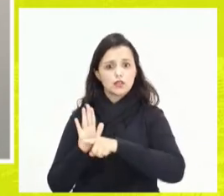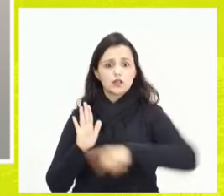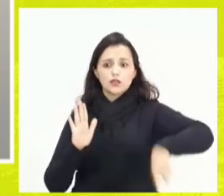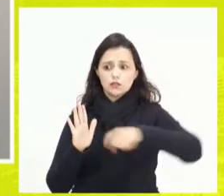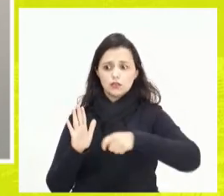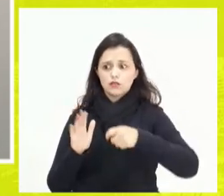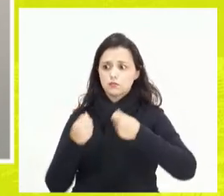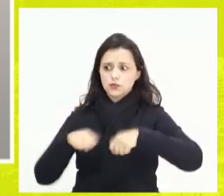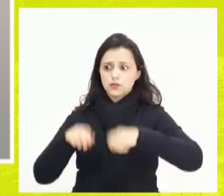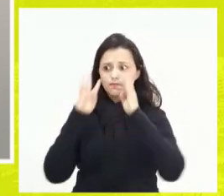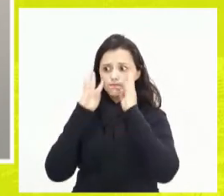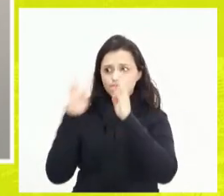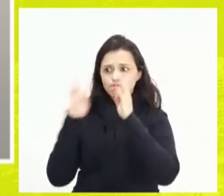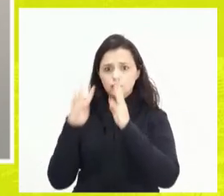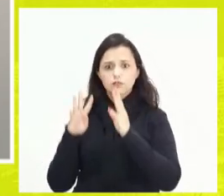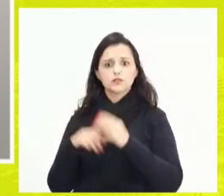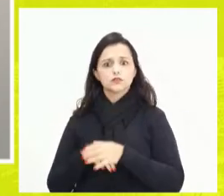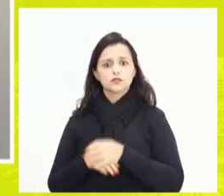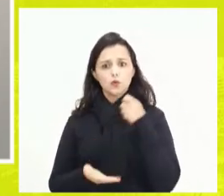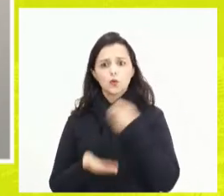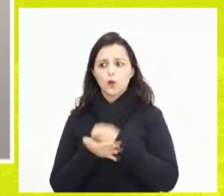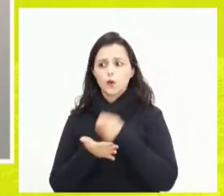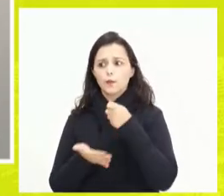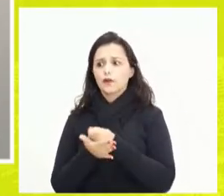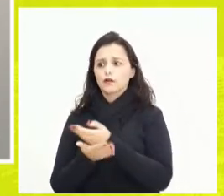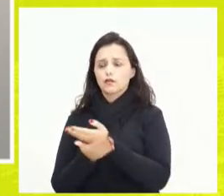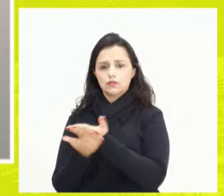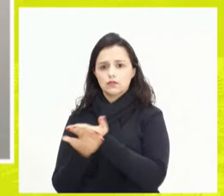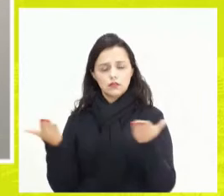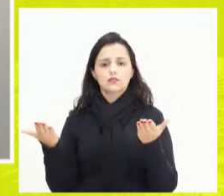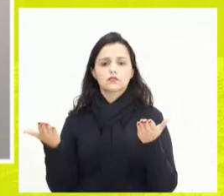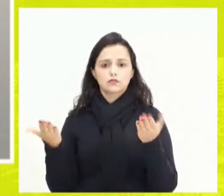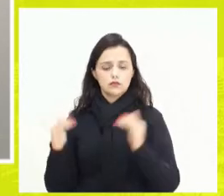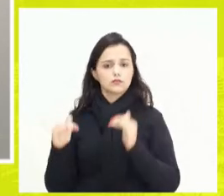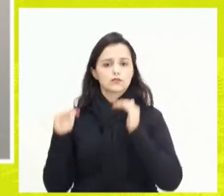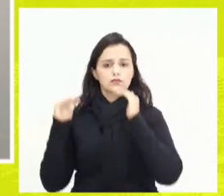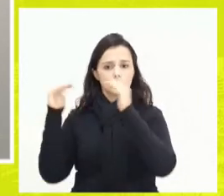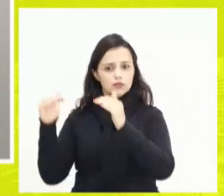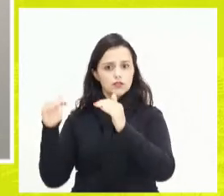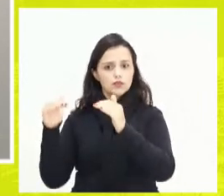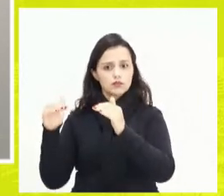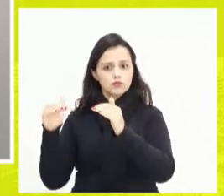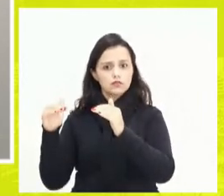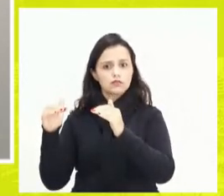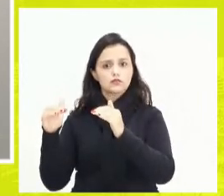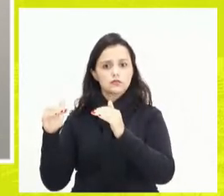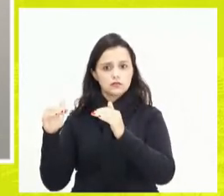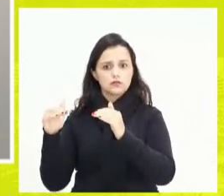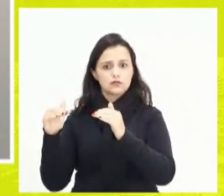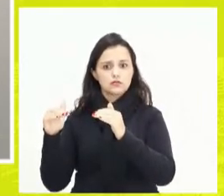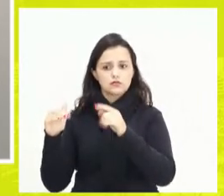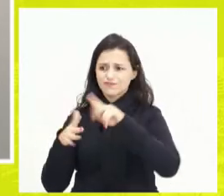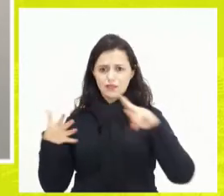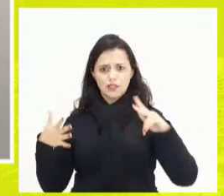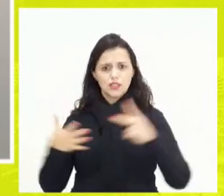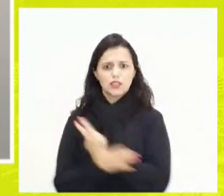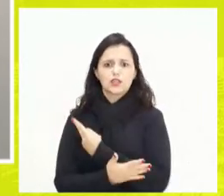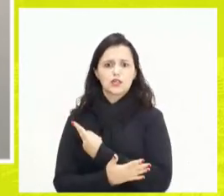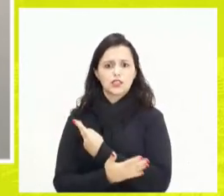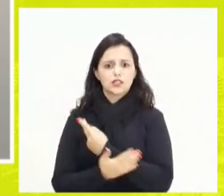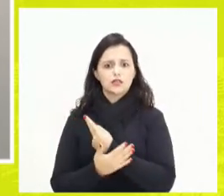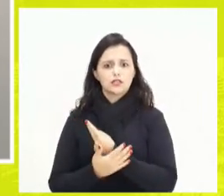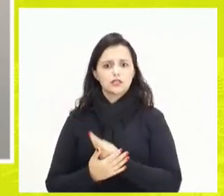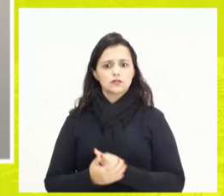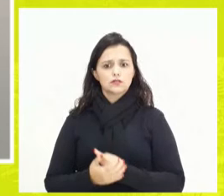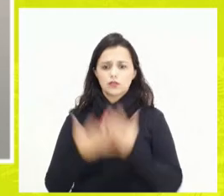must demand a conduct from authorities which condemns what's